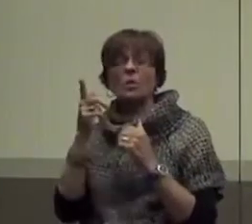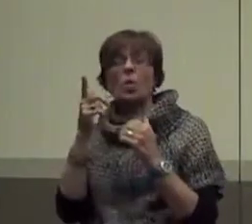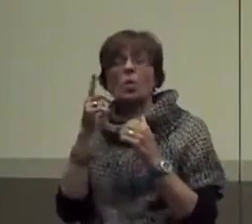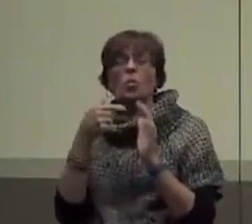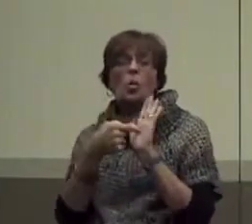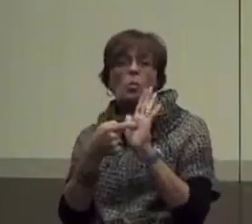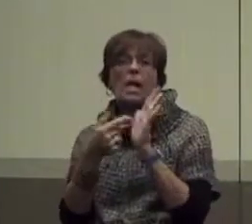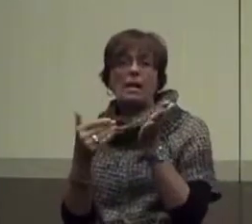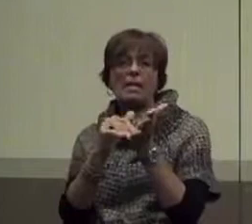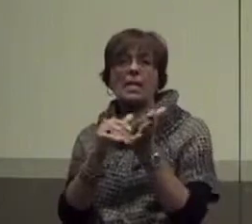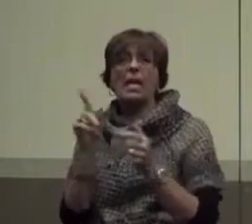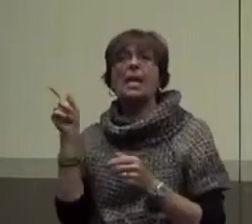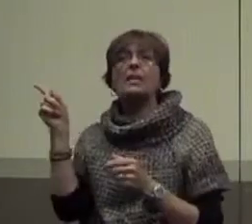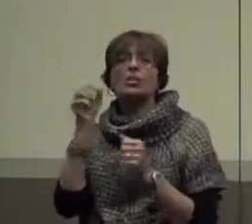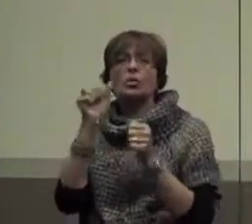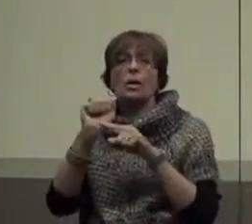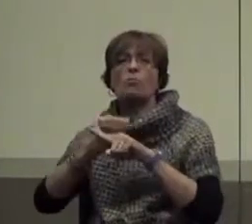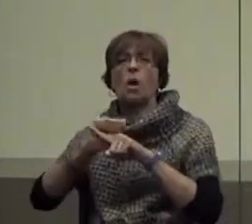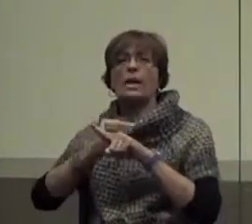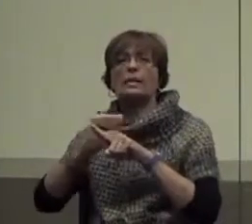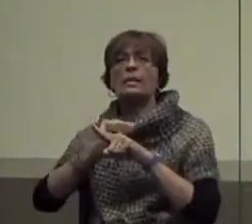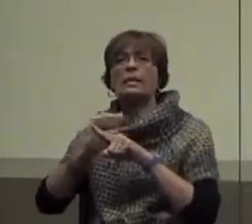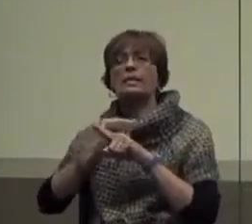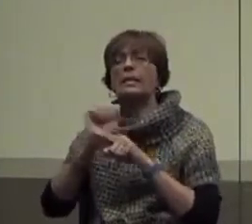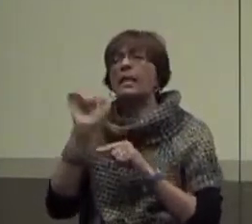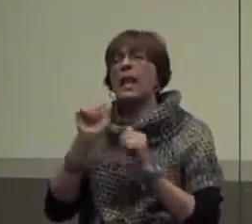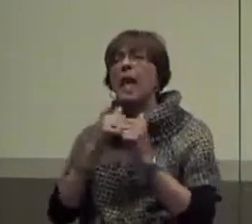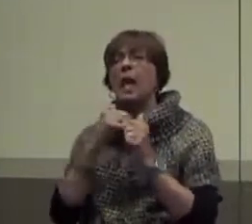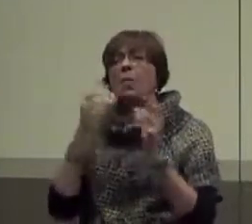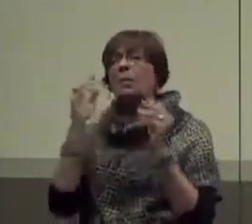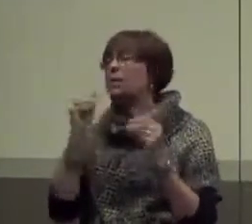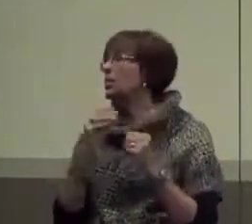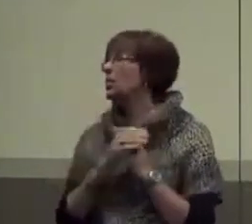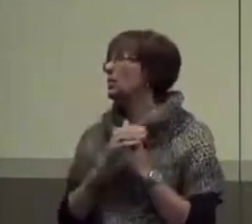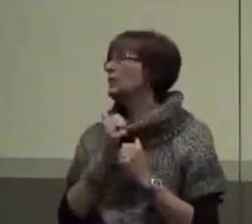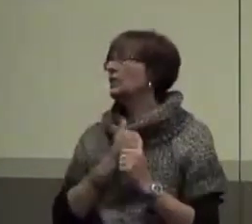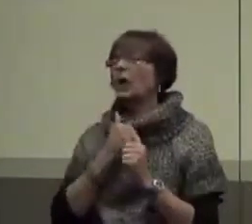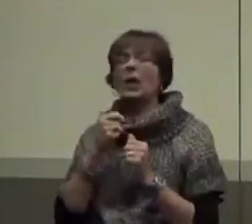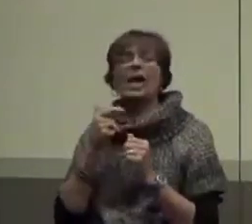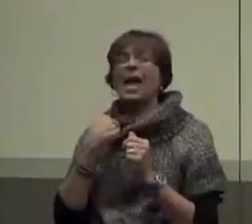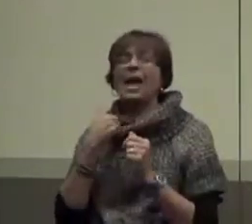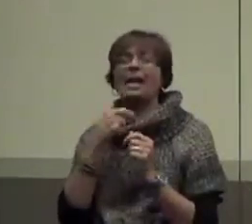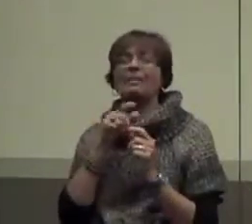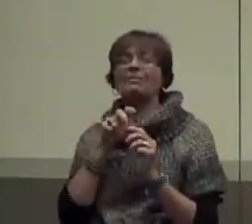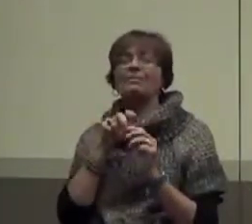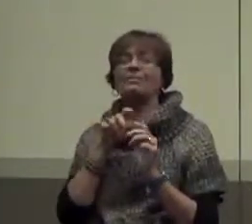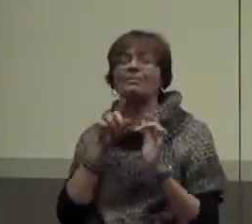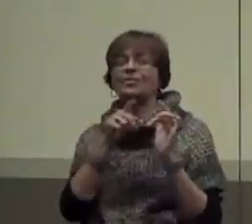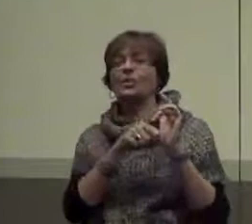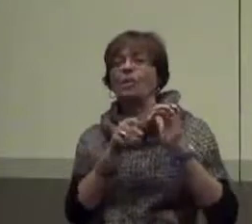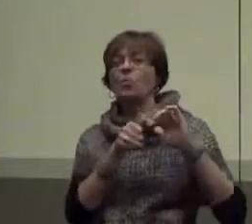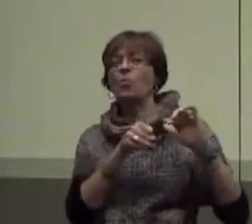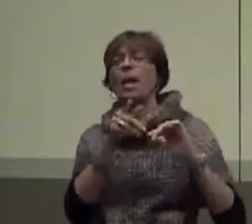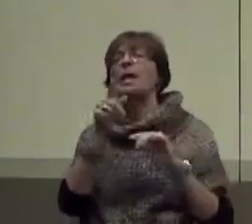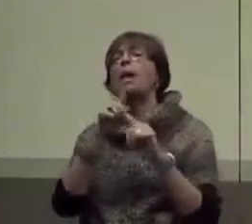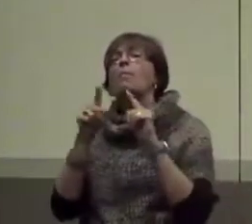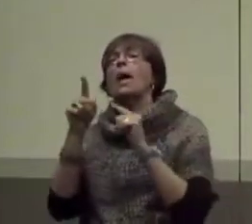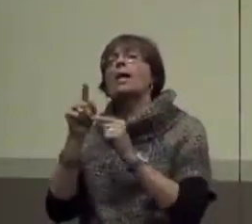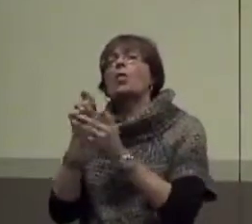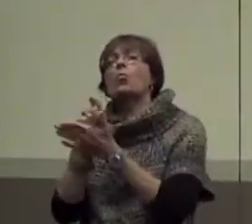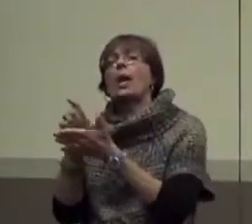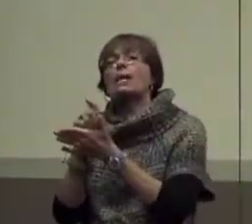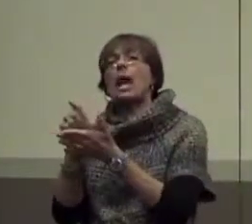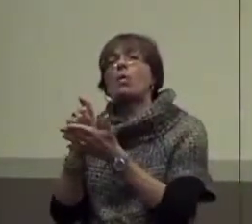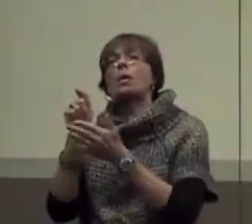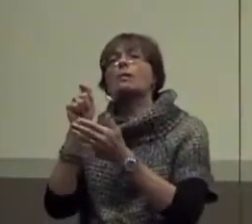time, so you guys can practice it. And the way that we teach it, and sorry, I kind of jumped through that part, is we teach that we just write down in the beginning.